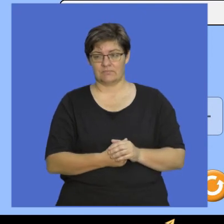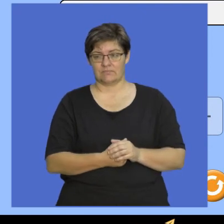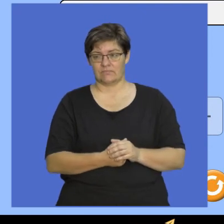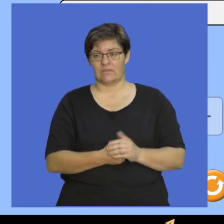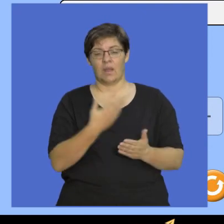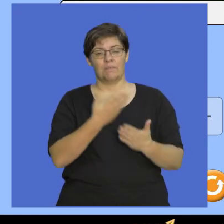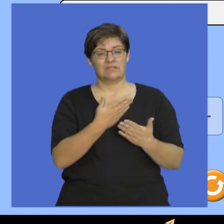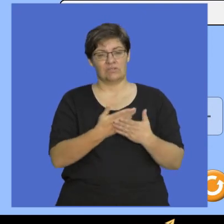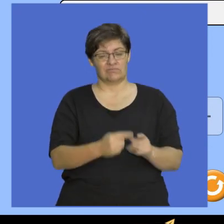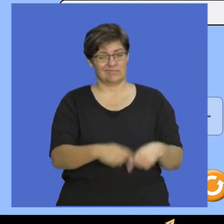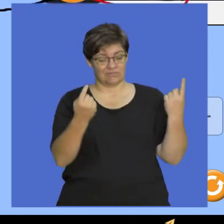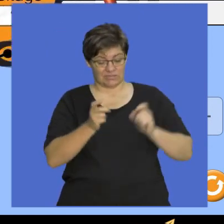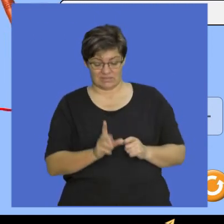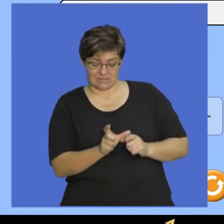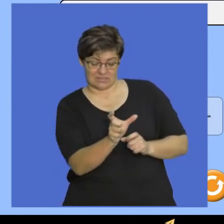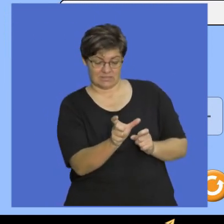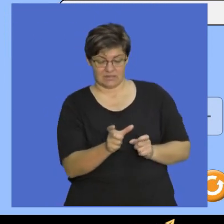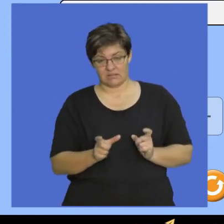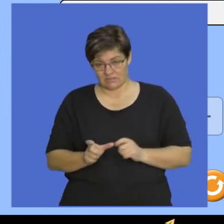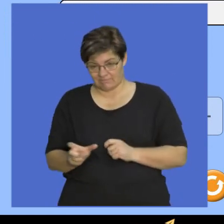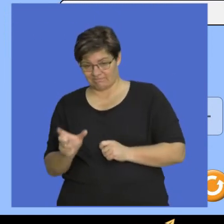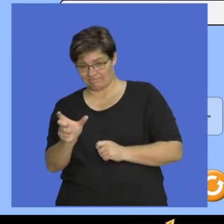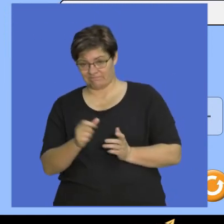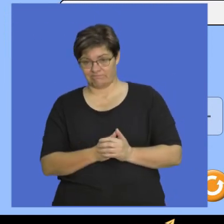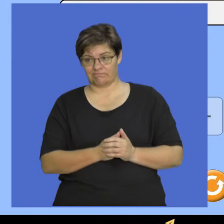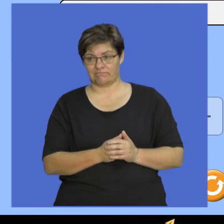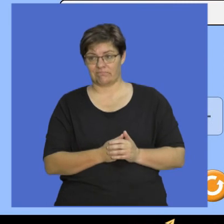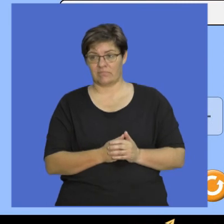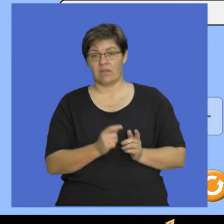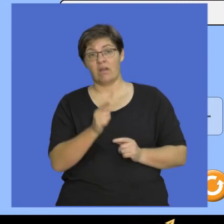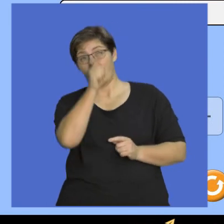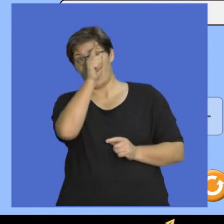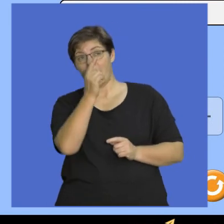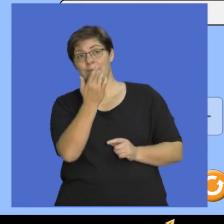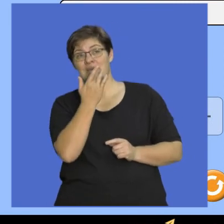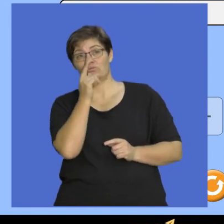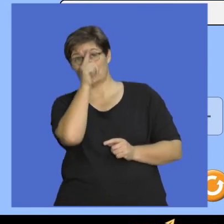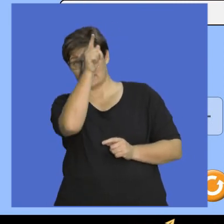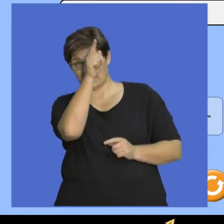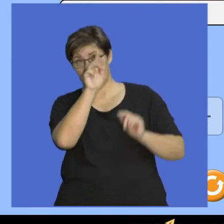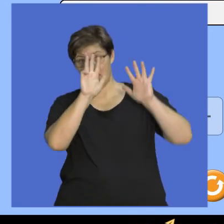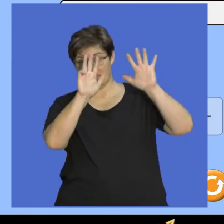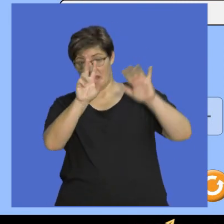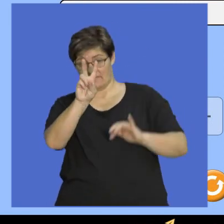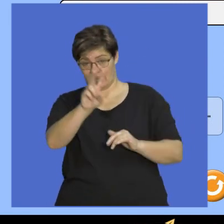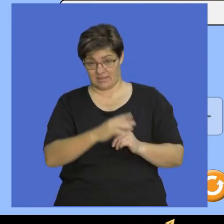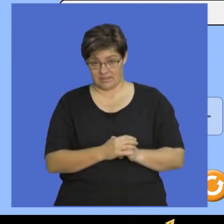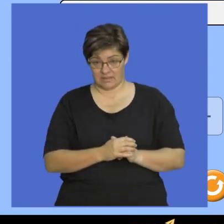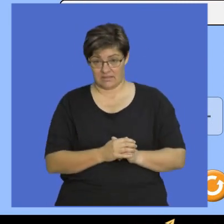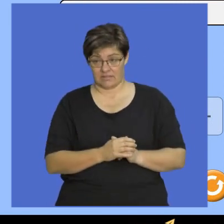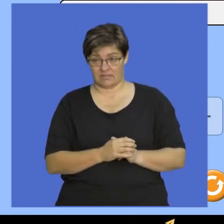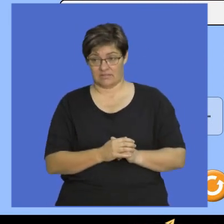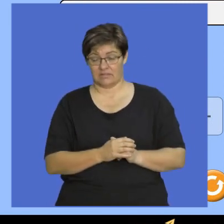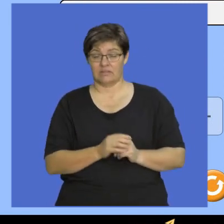simulation, let's measure the potential difference across the resistors, okay? So our terminal potential difference, to verify it once again, it's